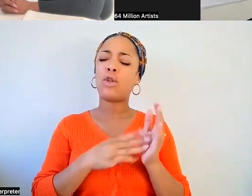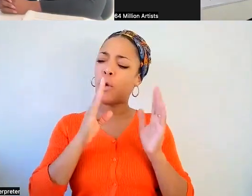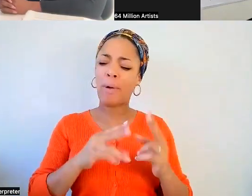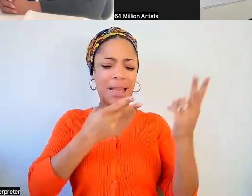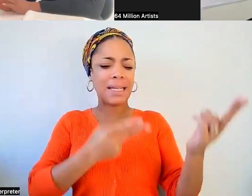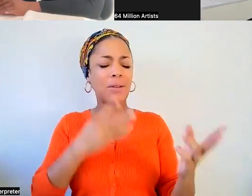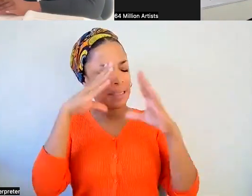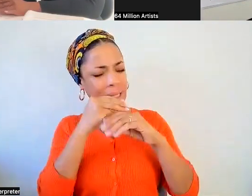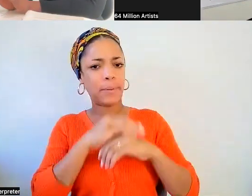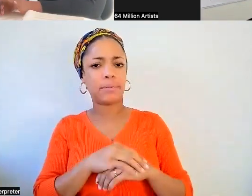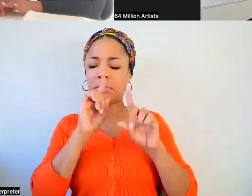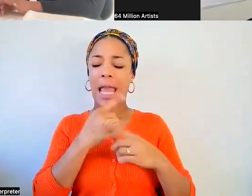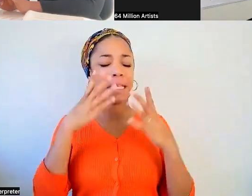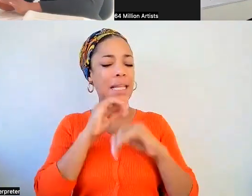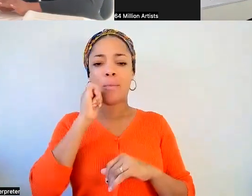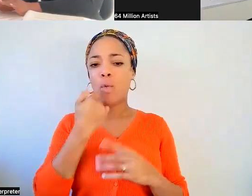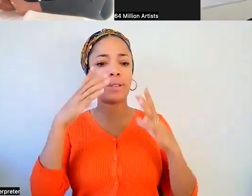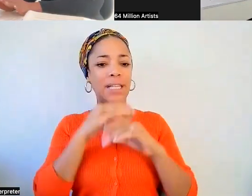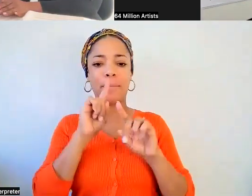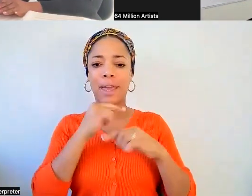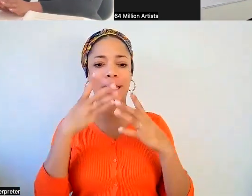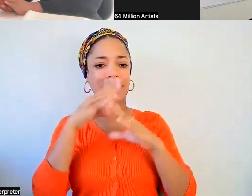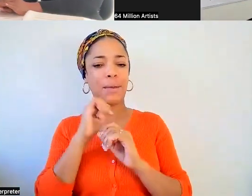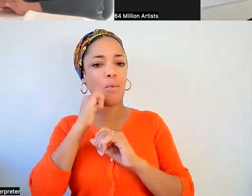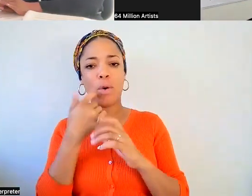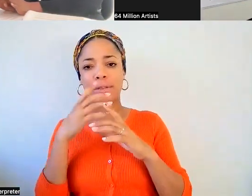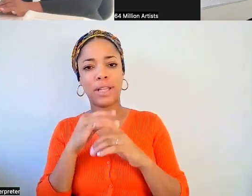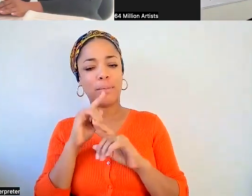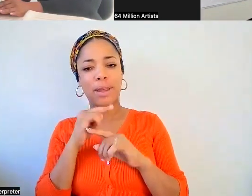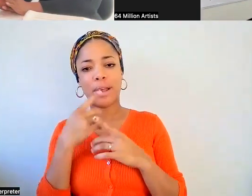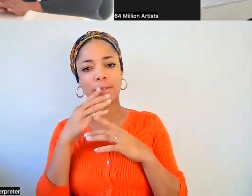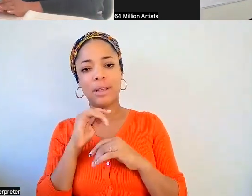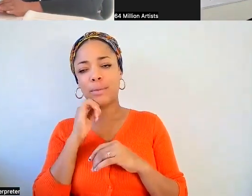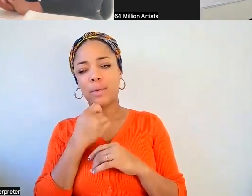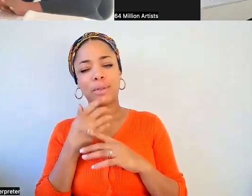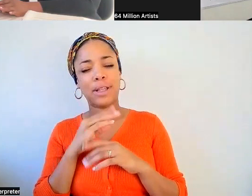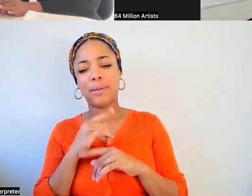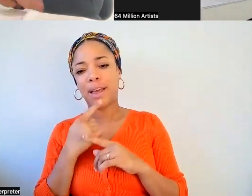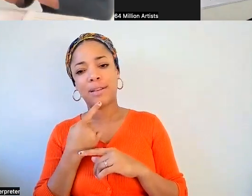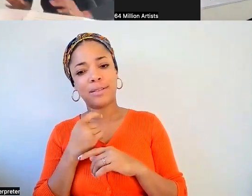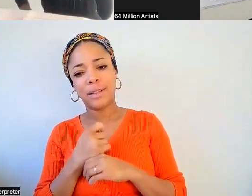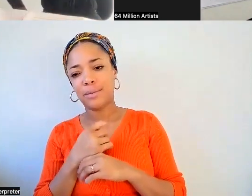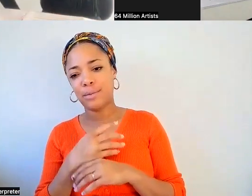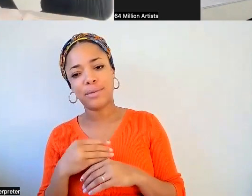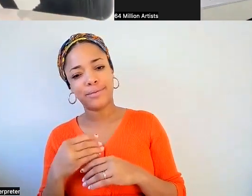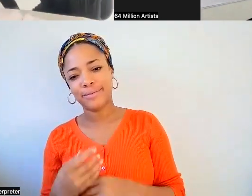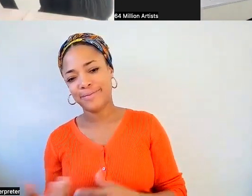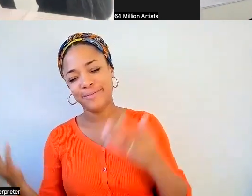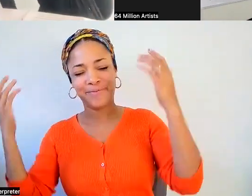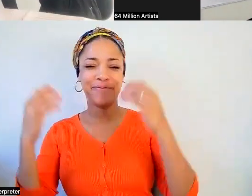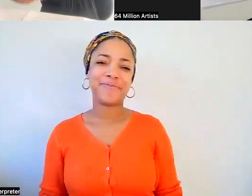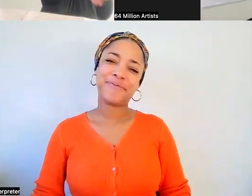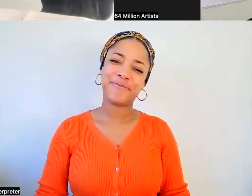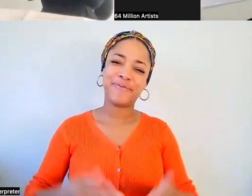bed. Can't sleep, won't sleep, can't sleep, won't sleep, can't sleep, won't sleep, can't sleep. Look